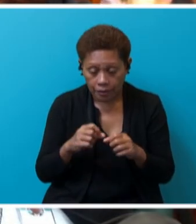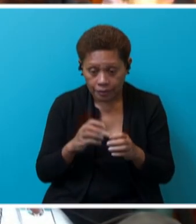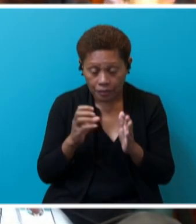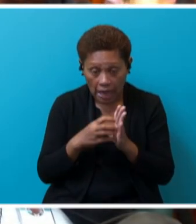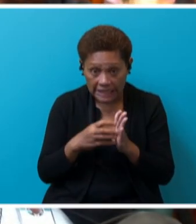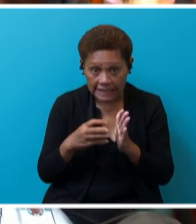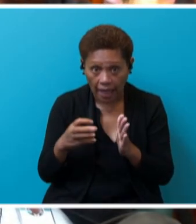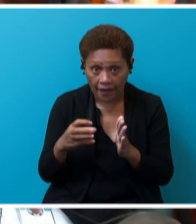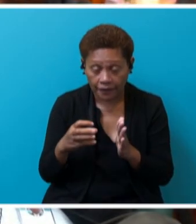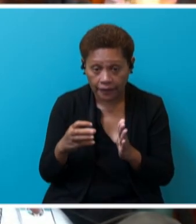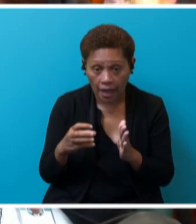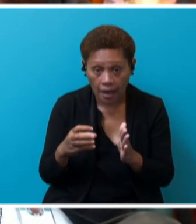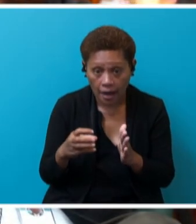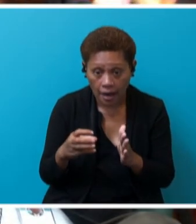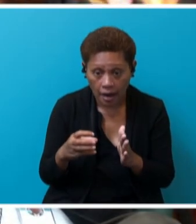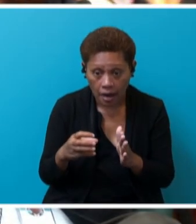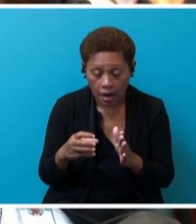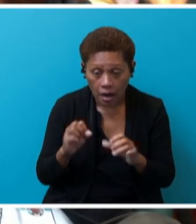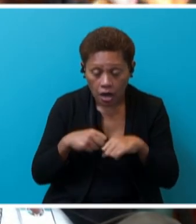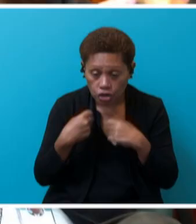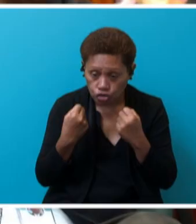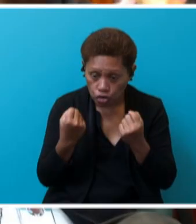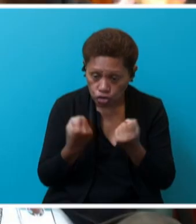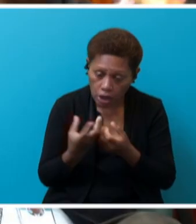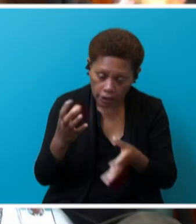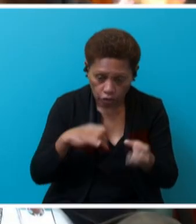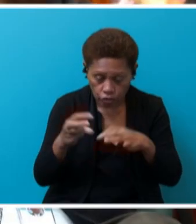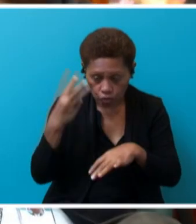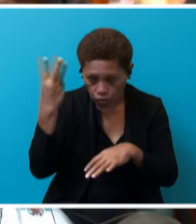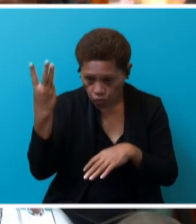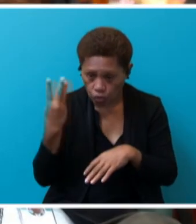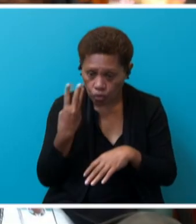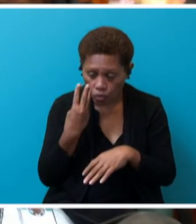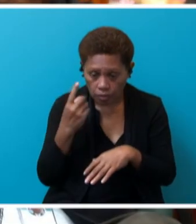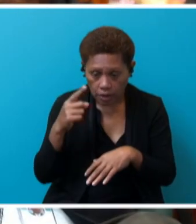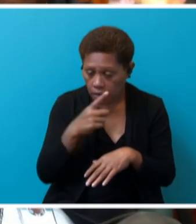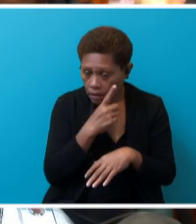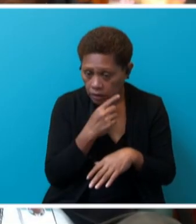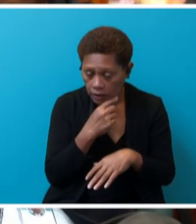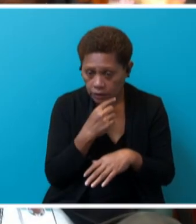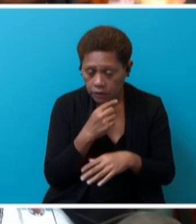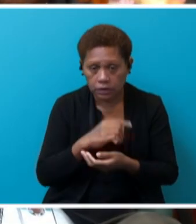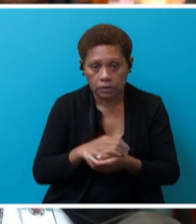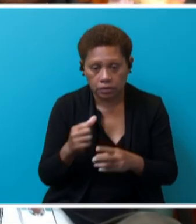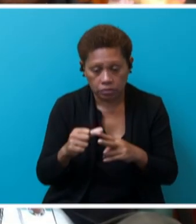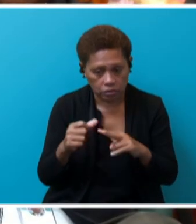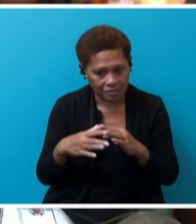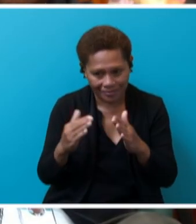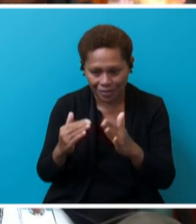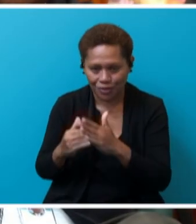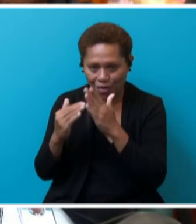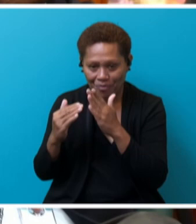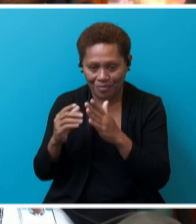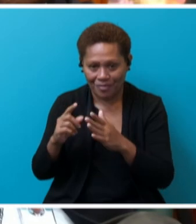gender and social inclusion. Women and girls who once walked long distances for water now have access at their